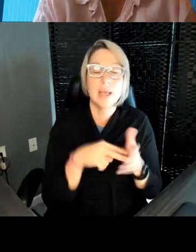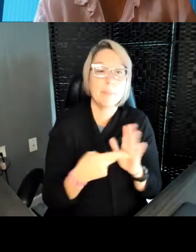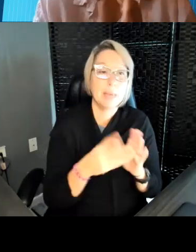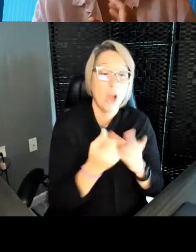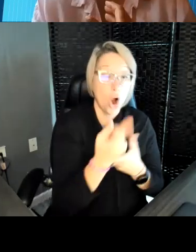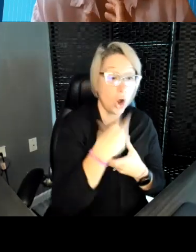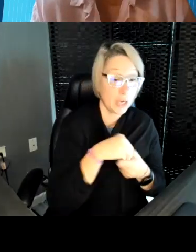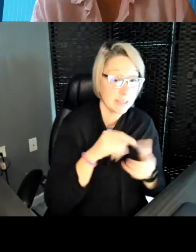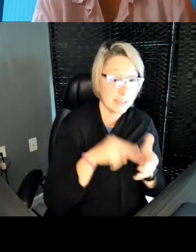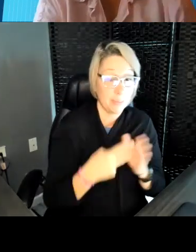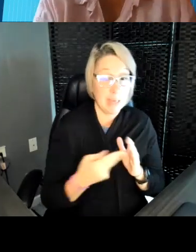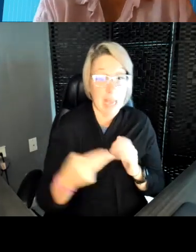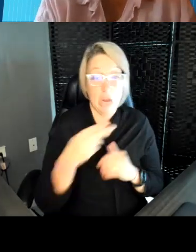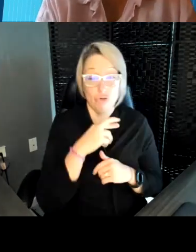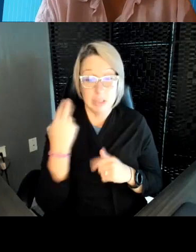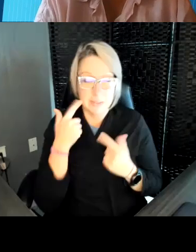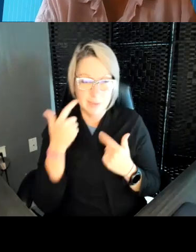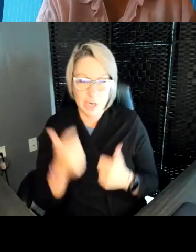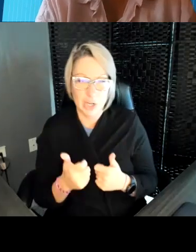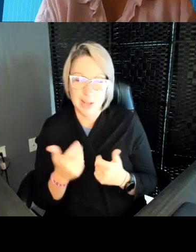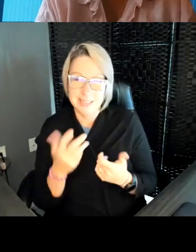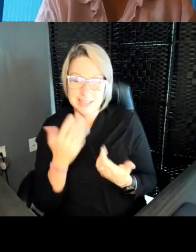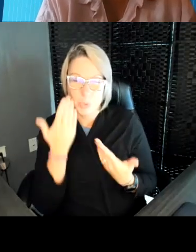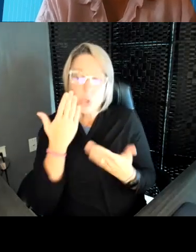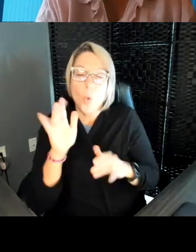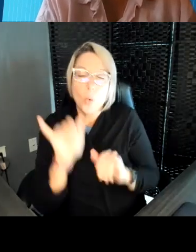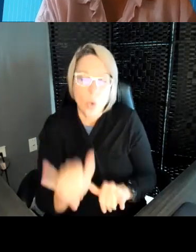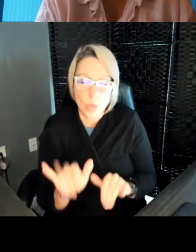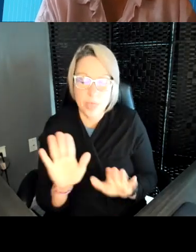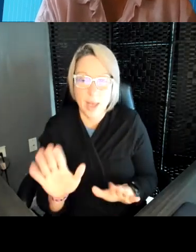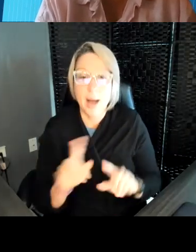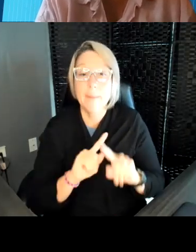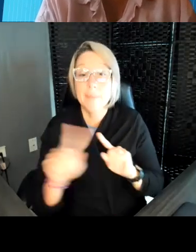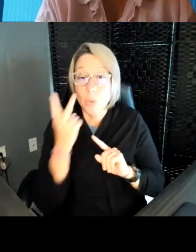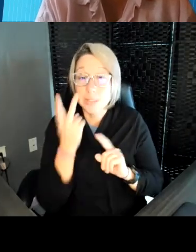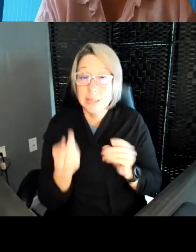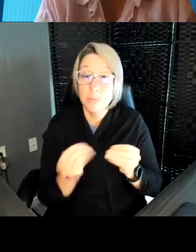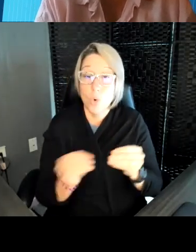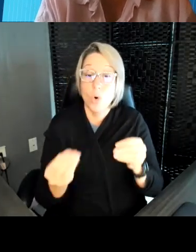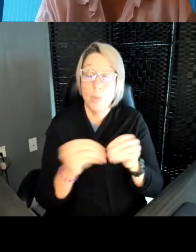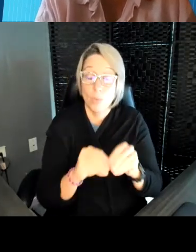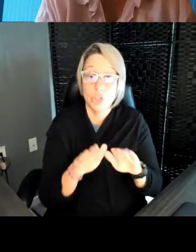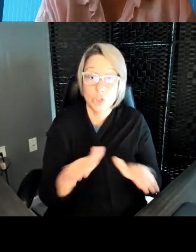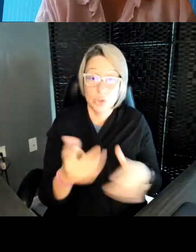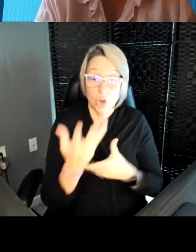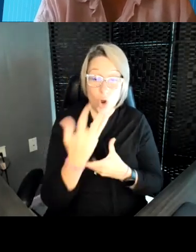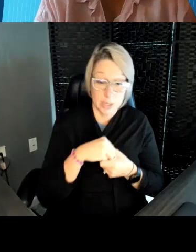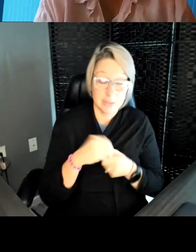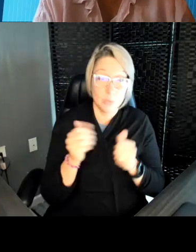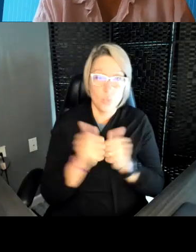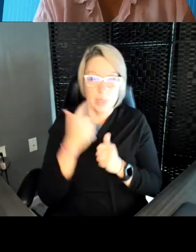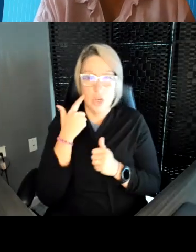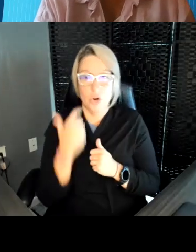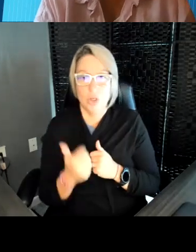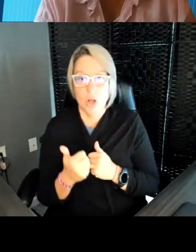hearing loss. I don't know that. That could be true, but we are seeing more children with autism who do have hearing loss. So